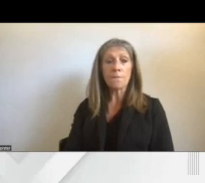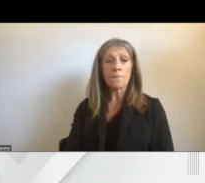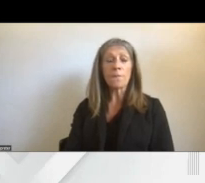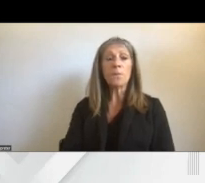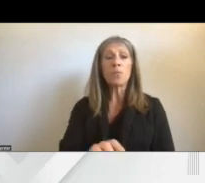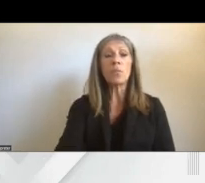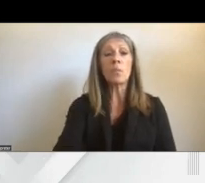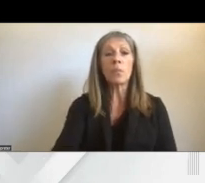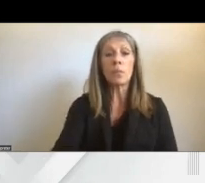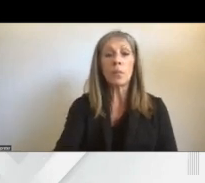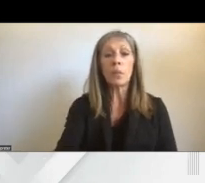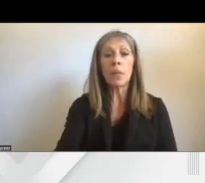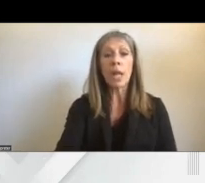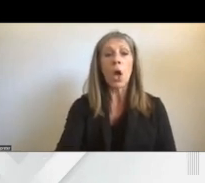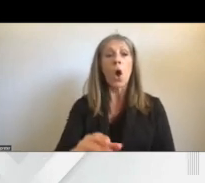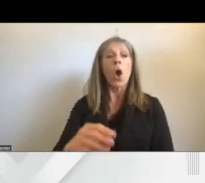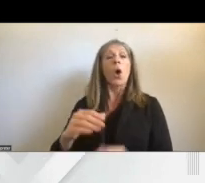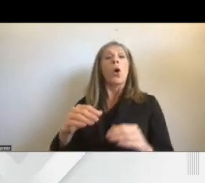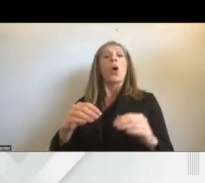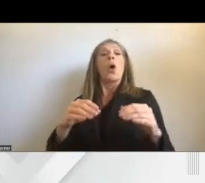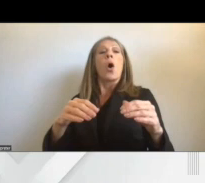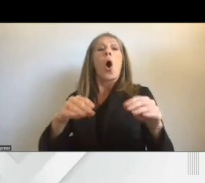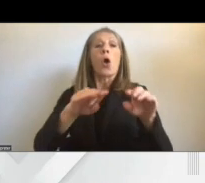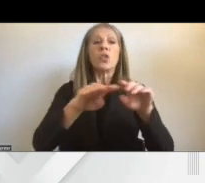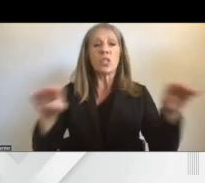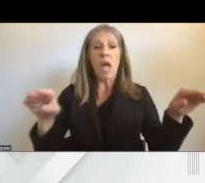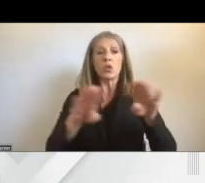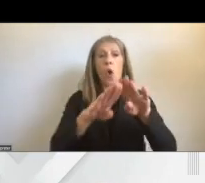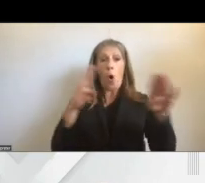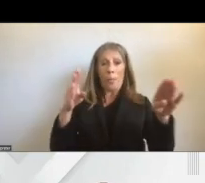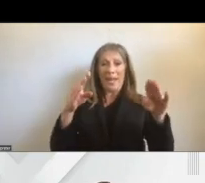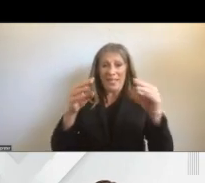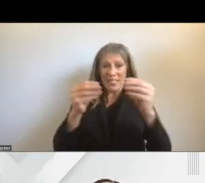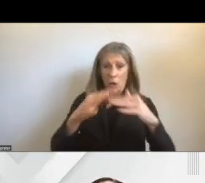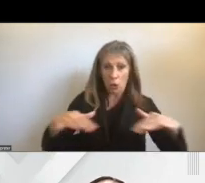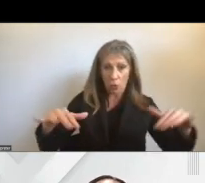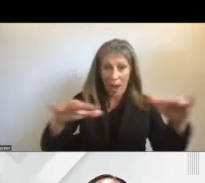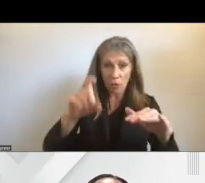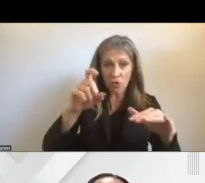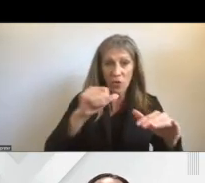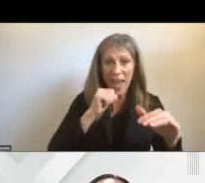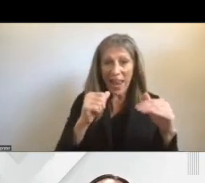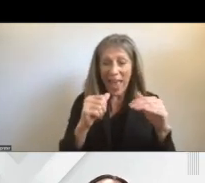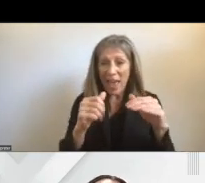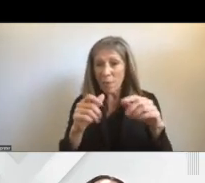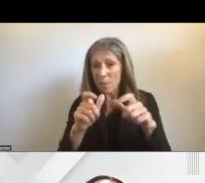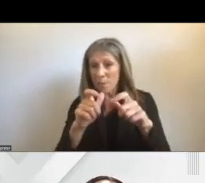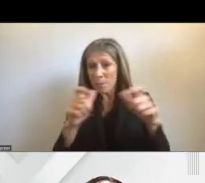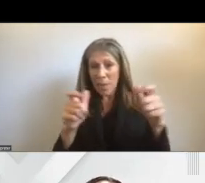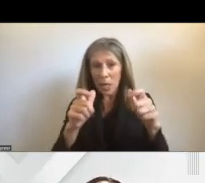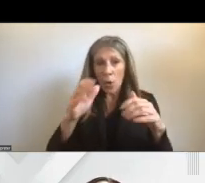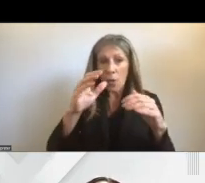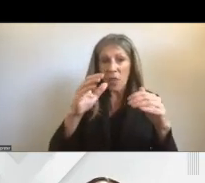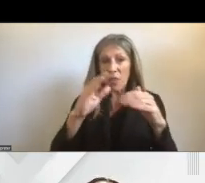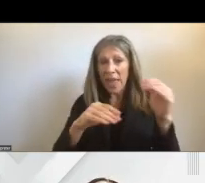Horizontal openings in ground surfaces should not allow the passage of a sphere larger than 1/2 inch in